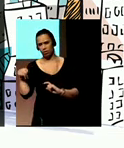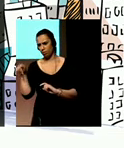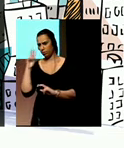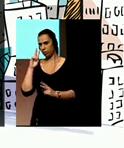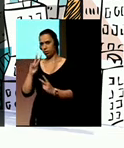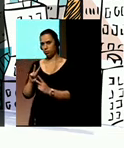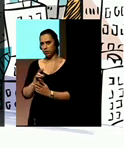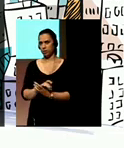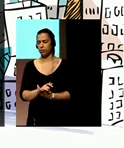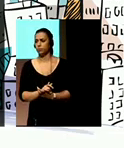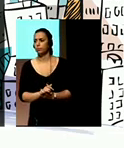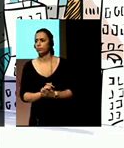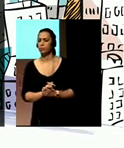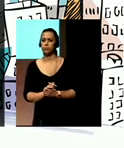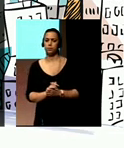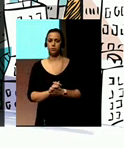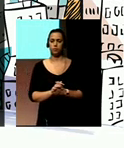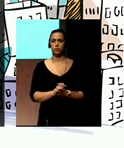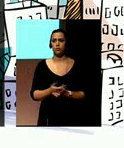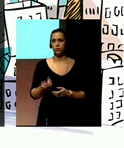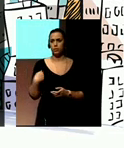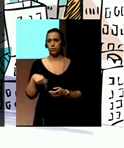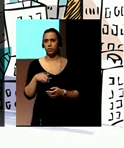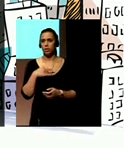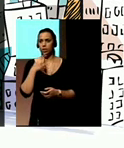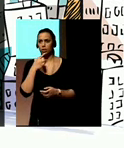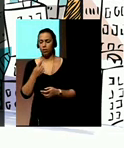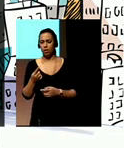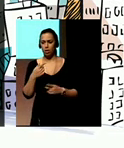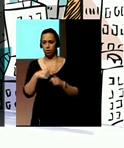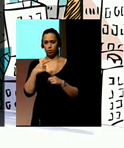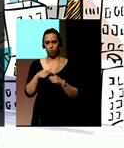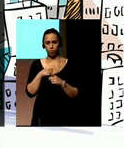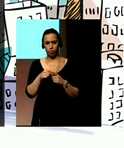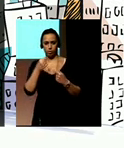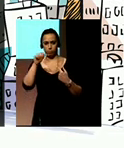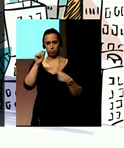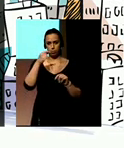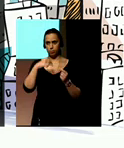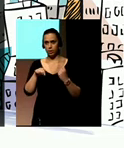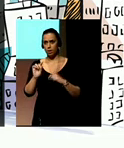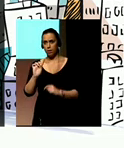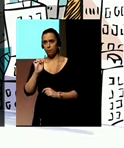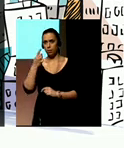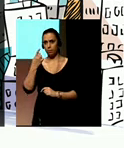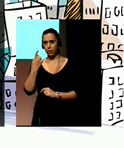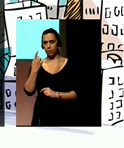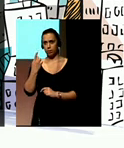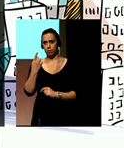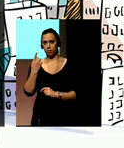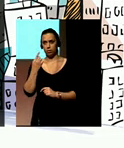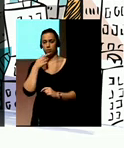something we did in Barcelona opposite to what we have seen in Viborg.